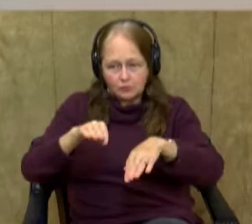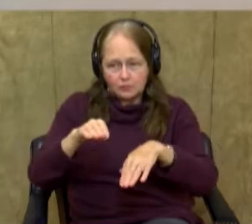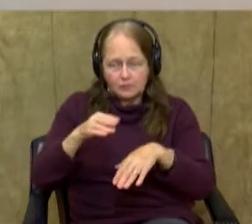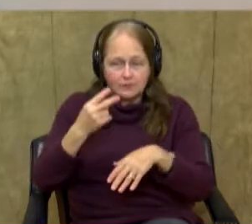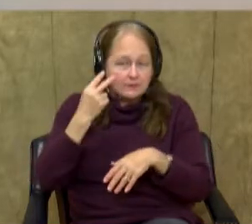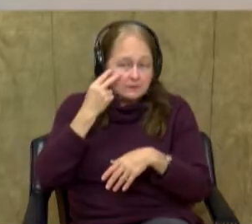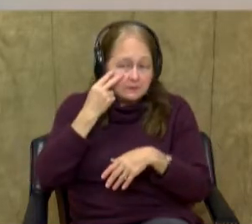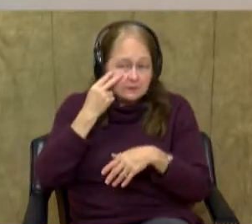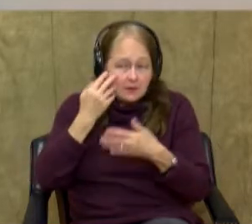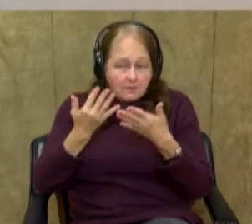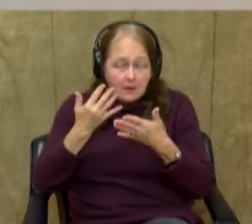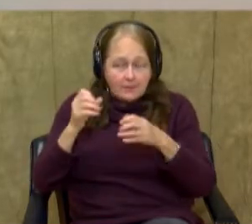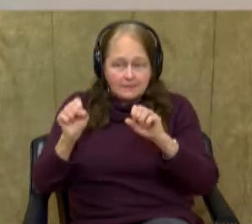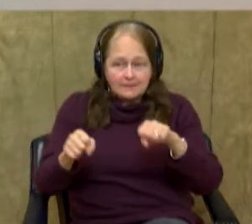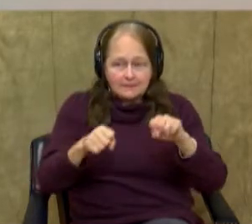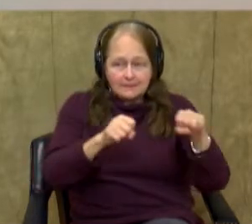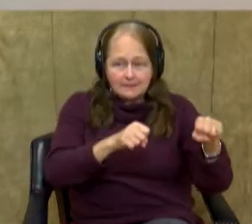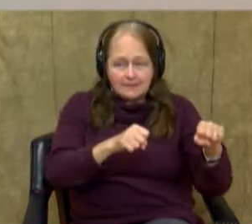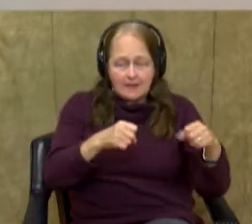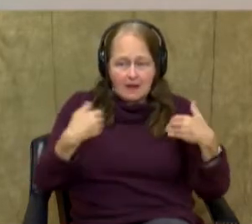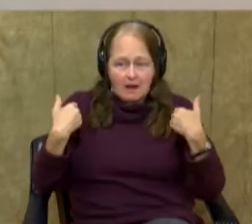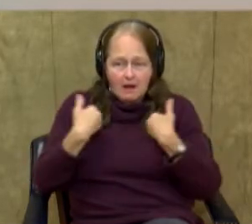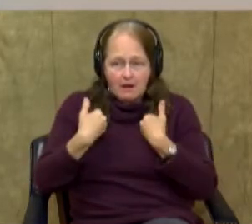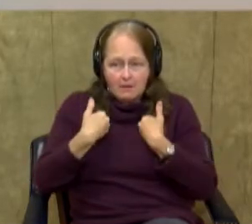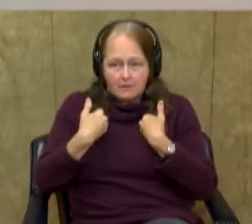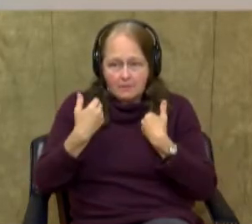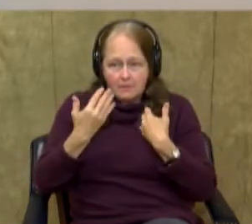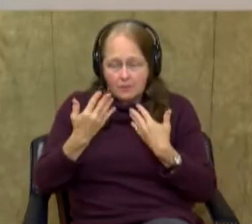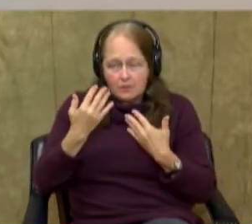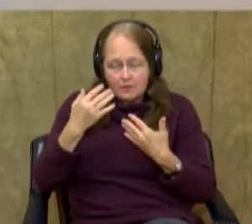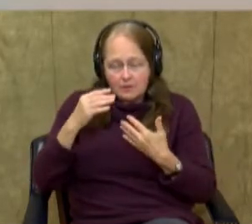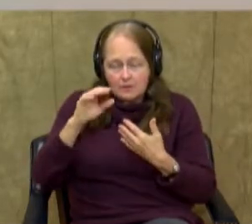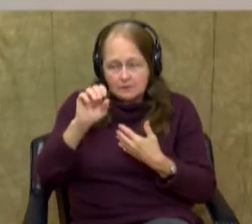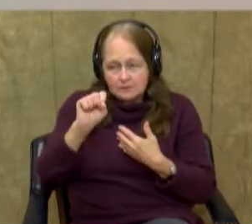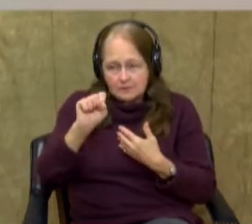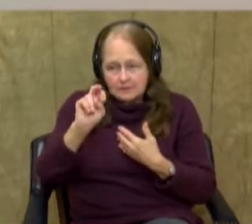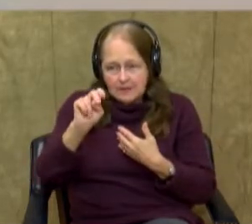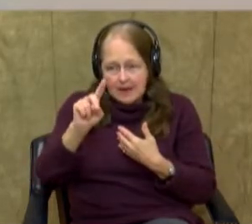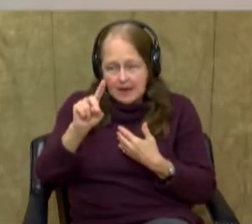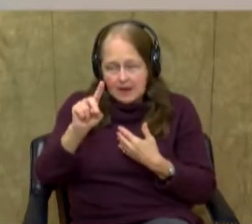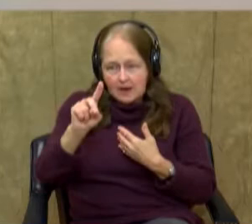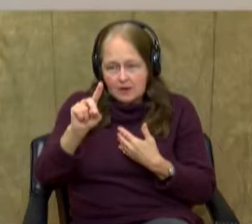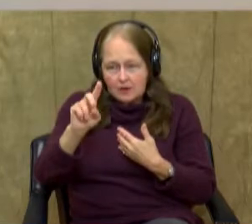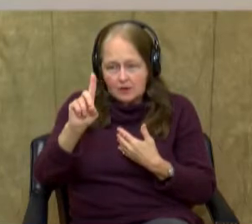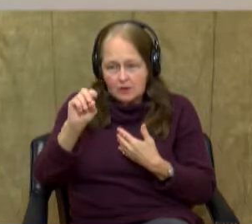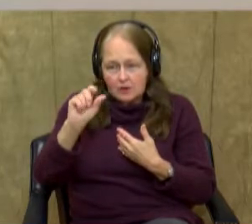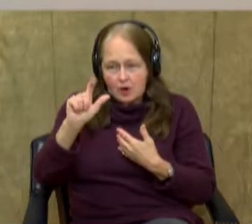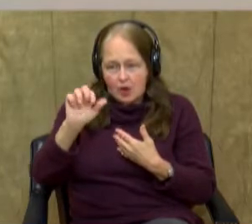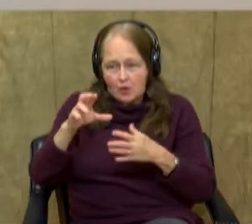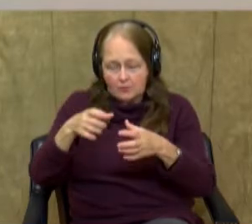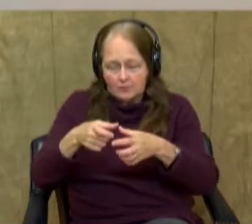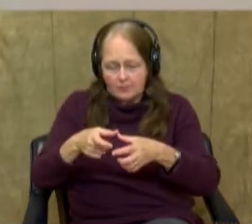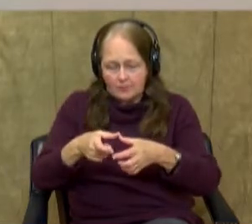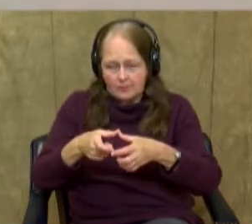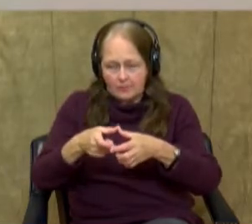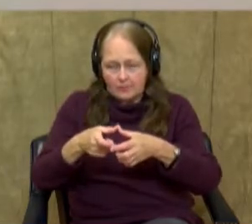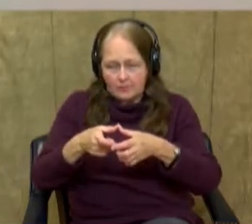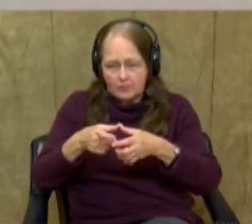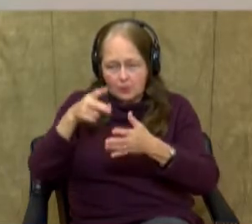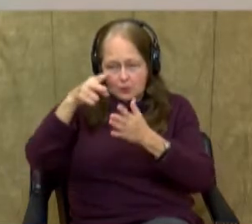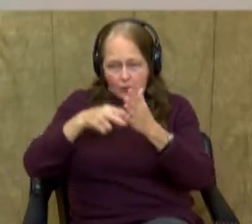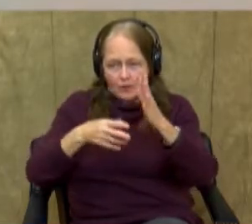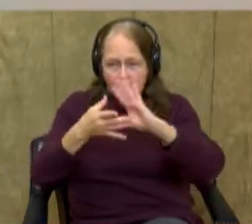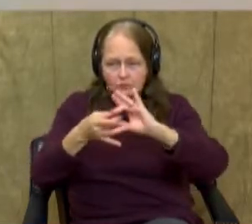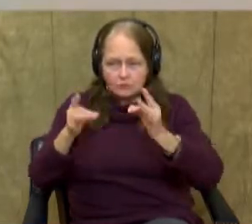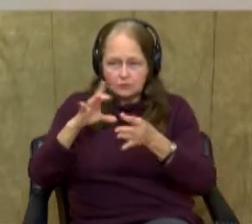animals on the beach. Sometimes you might be lucky enough to maybe find a sand dollar or something unusual on the beach. So we're going to read a story